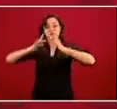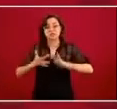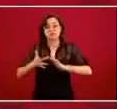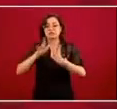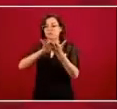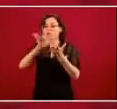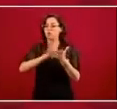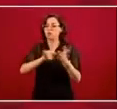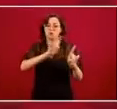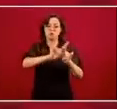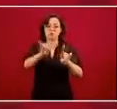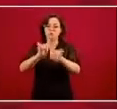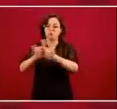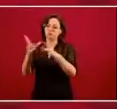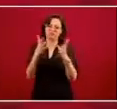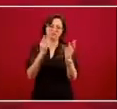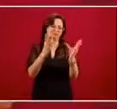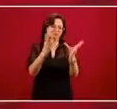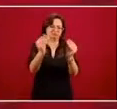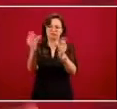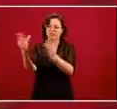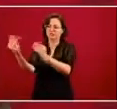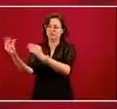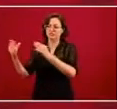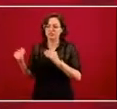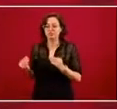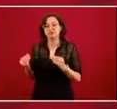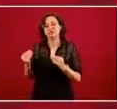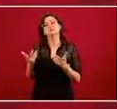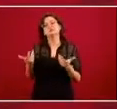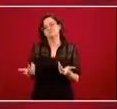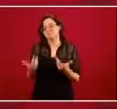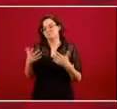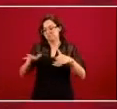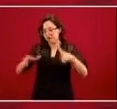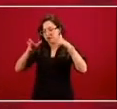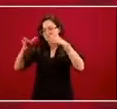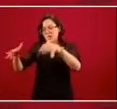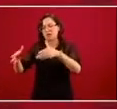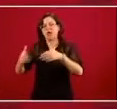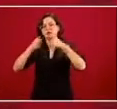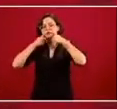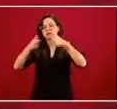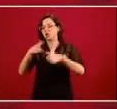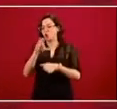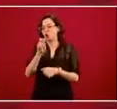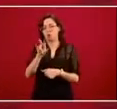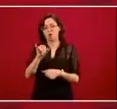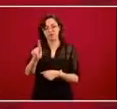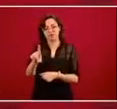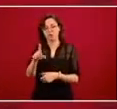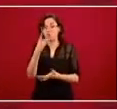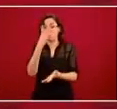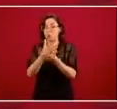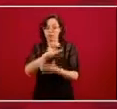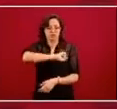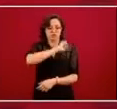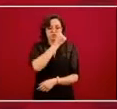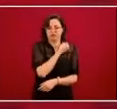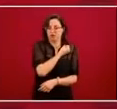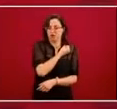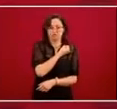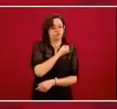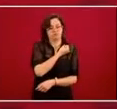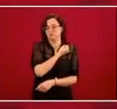several social programs that the government has. The support networks, because we have a lot of support networks, they are